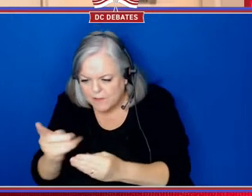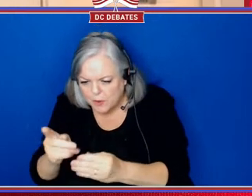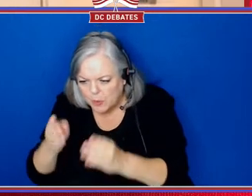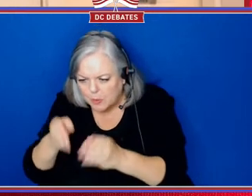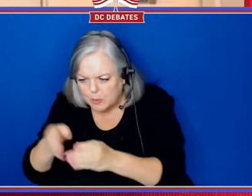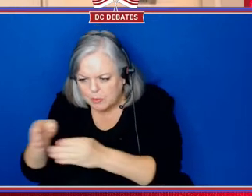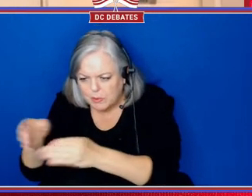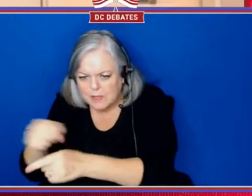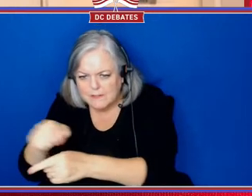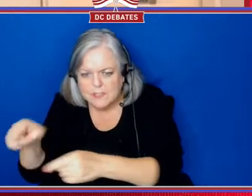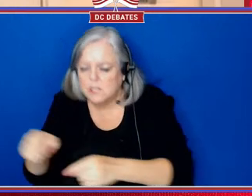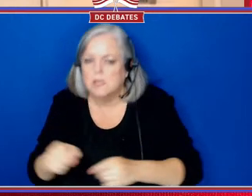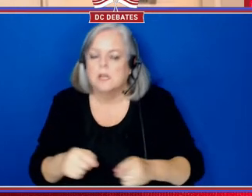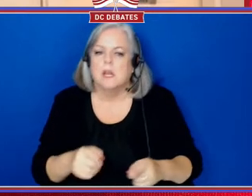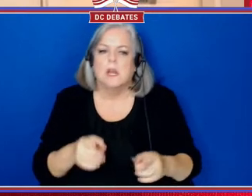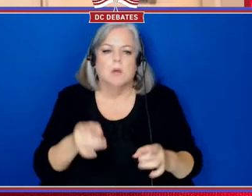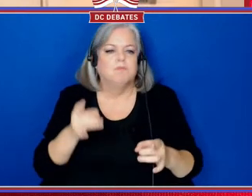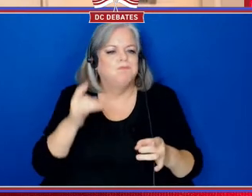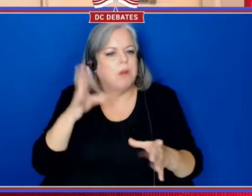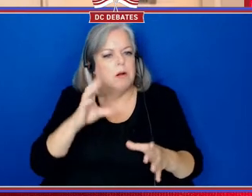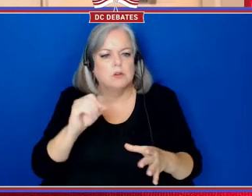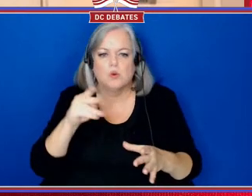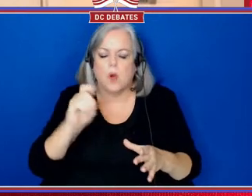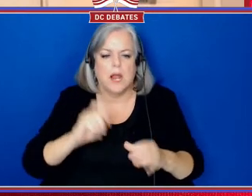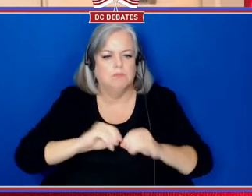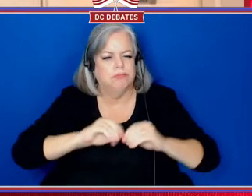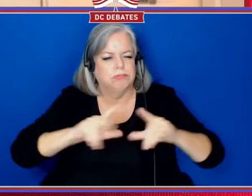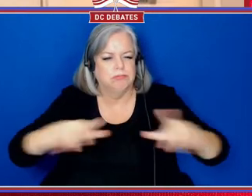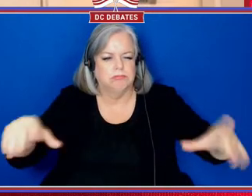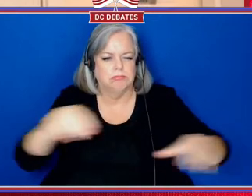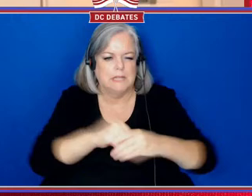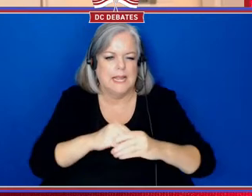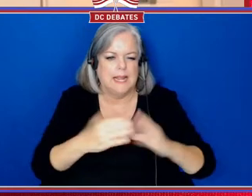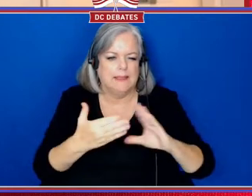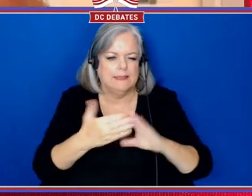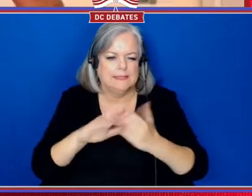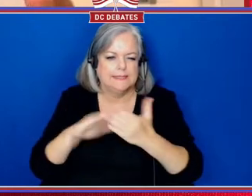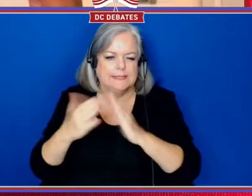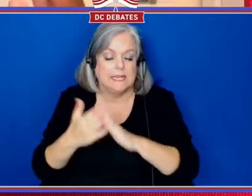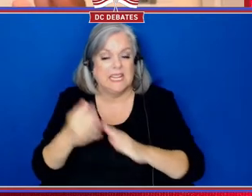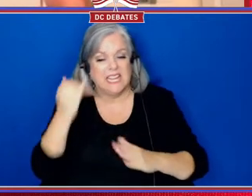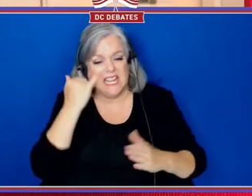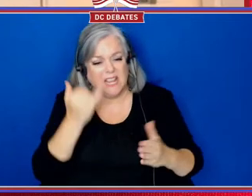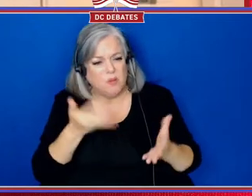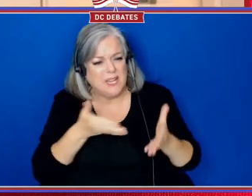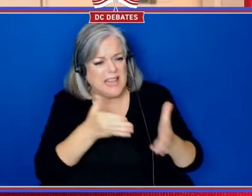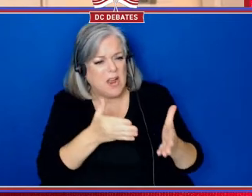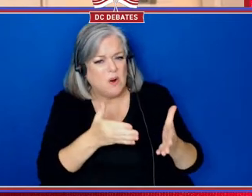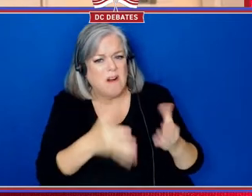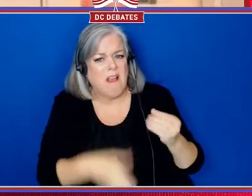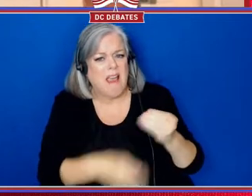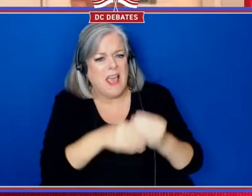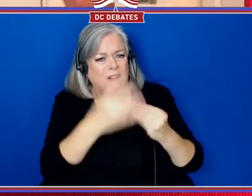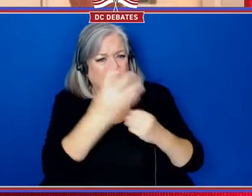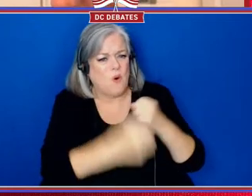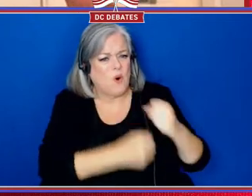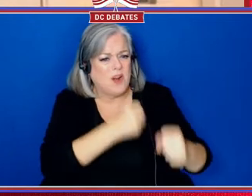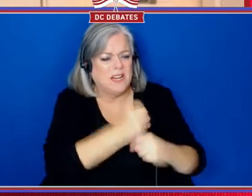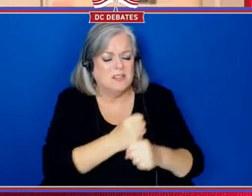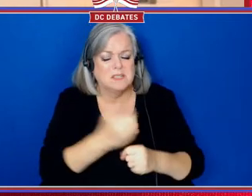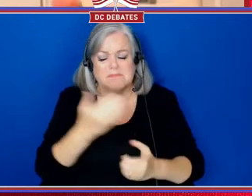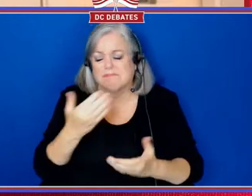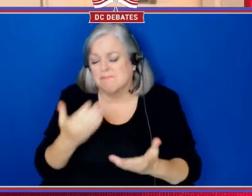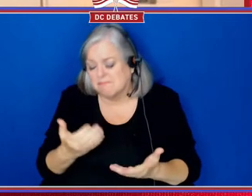is rampant in this city. If we give her another 4 years, we're likely to see crime at a 30-year high. It can